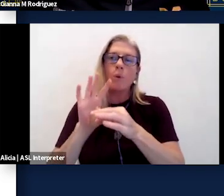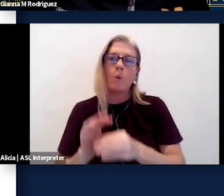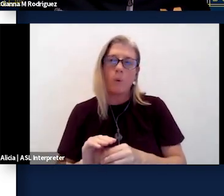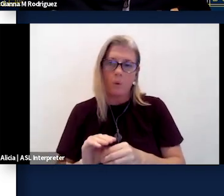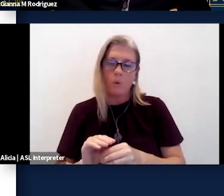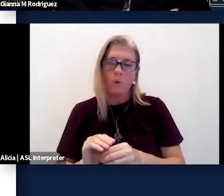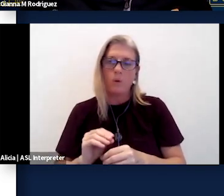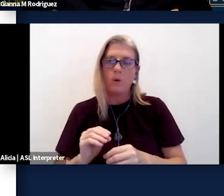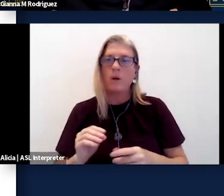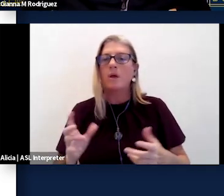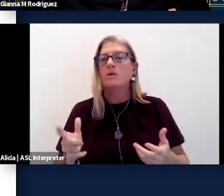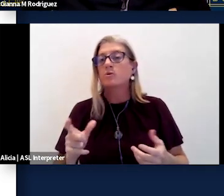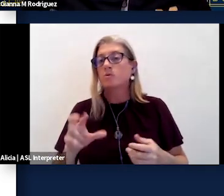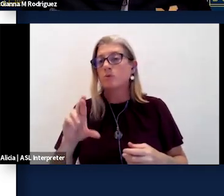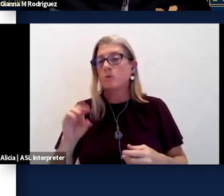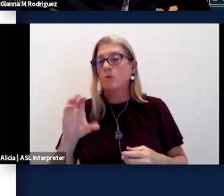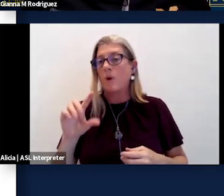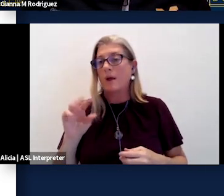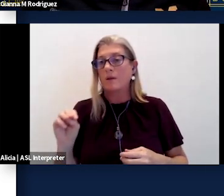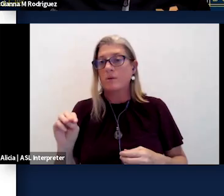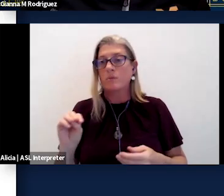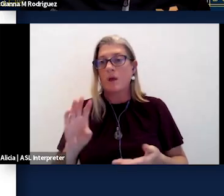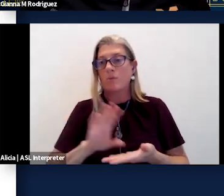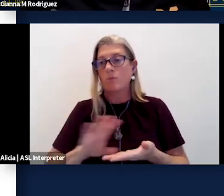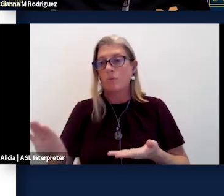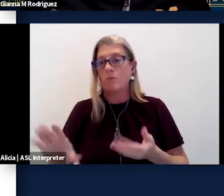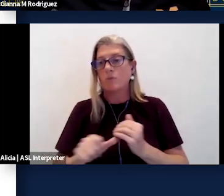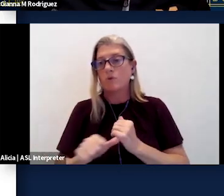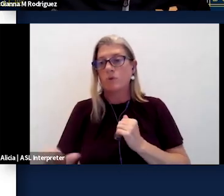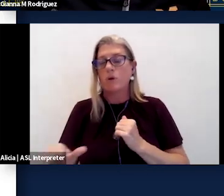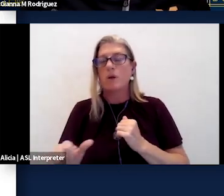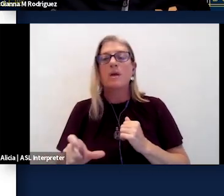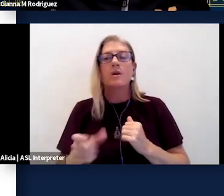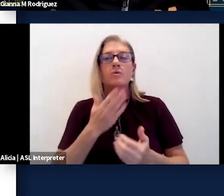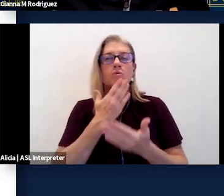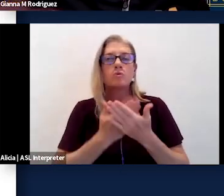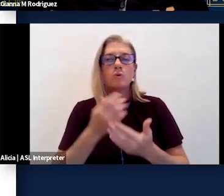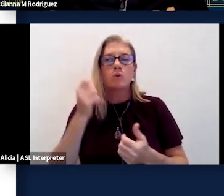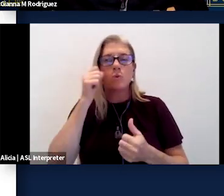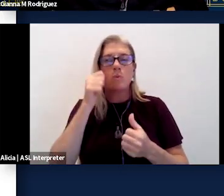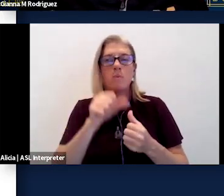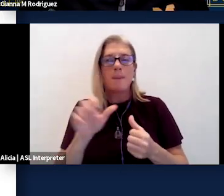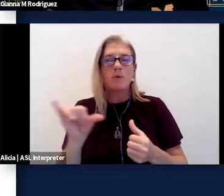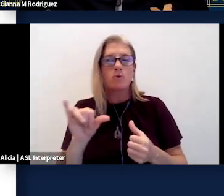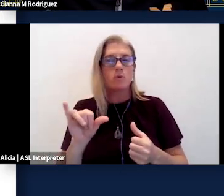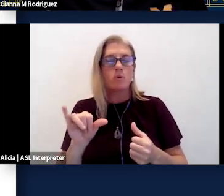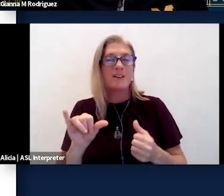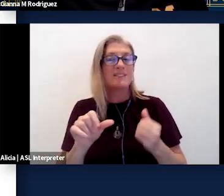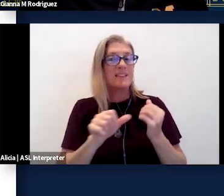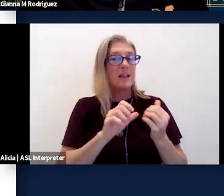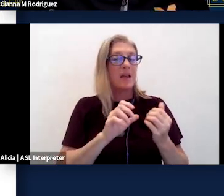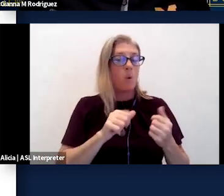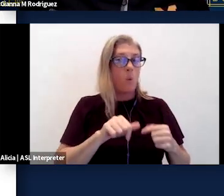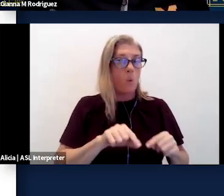the rectum is emptied of stool. And also a good thing to remember is as the stool